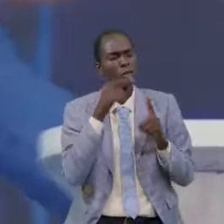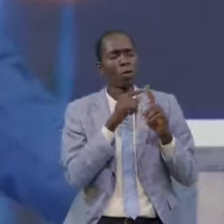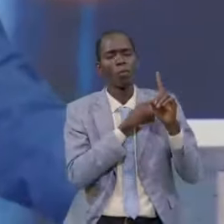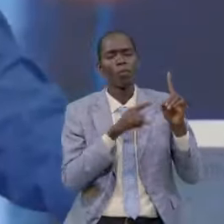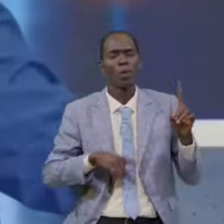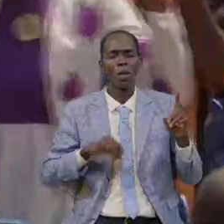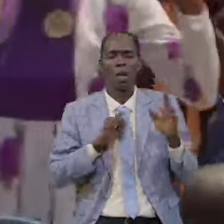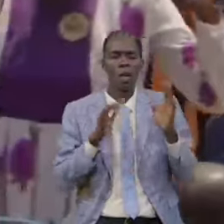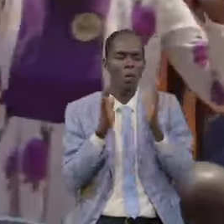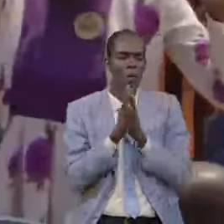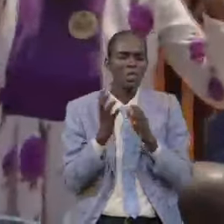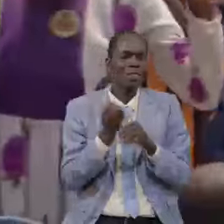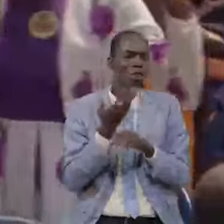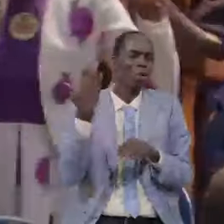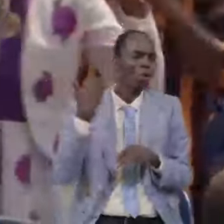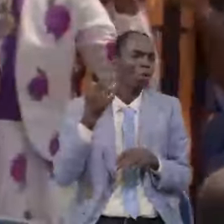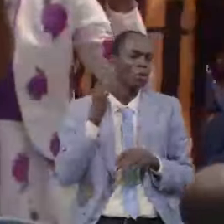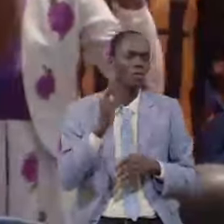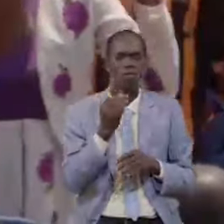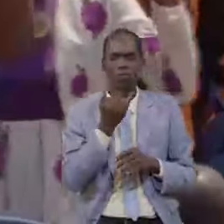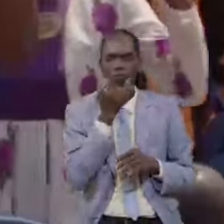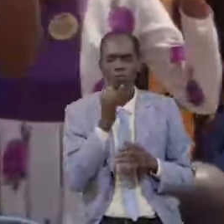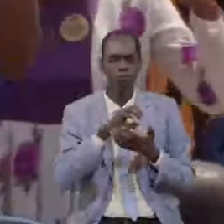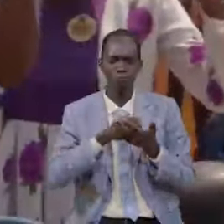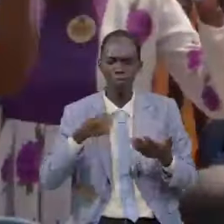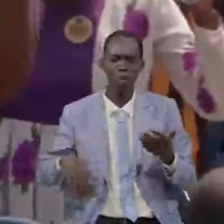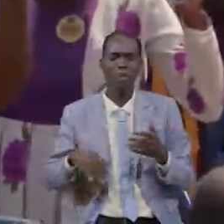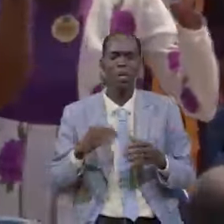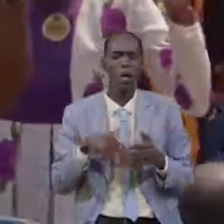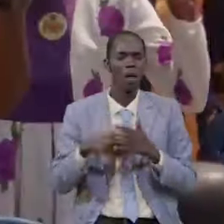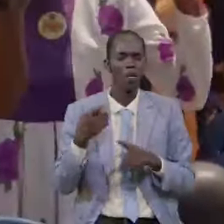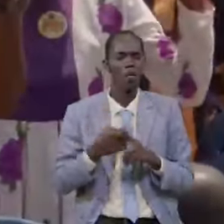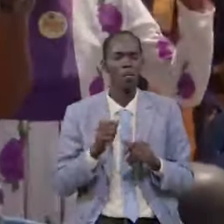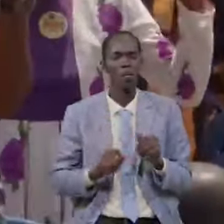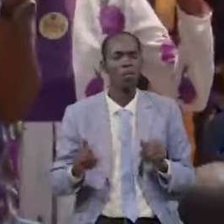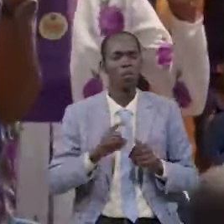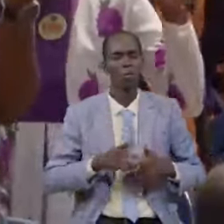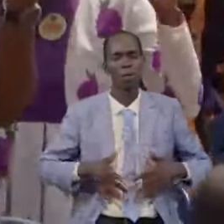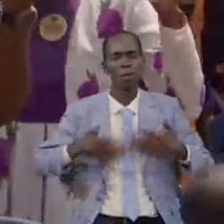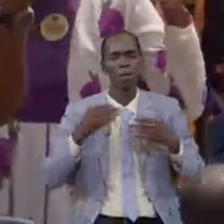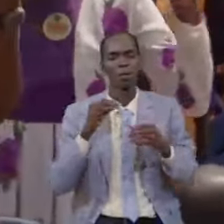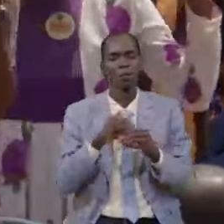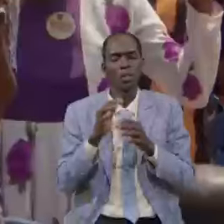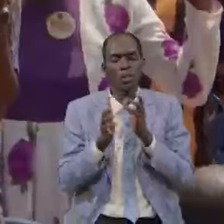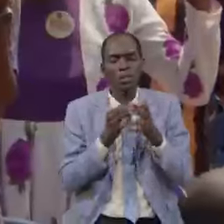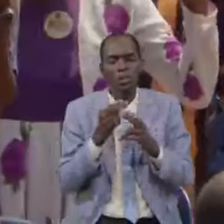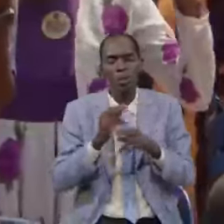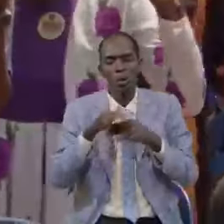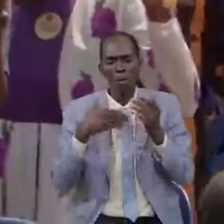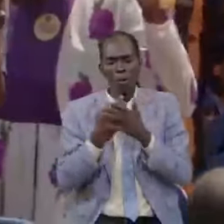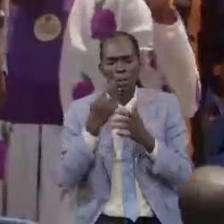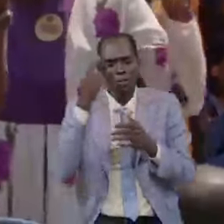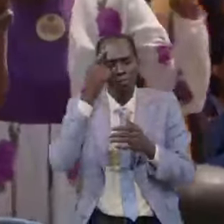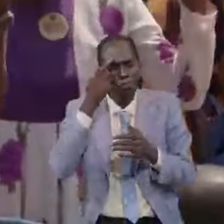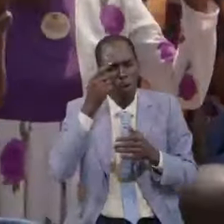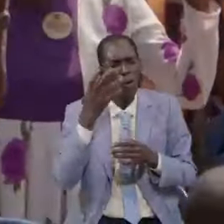every life in Jesus' name. And all the thoughts and all the mind of failure, all the stories of